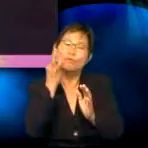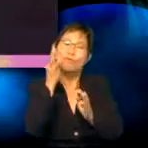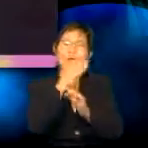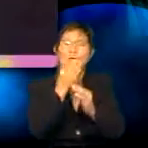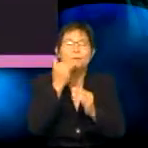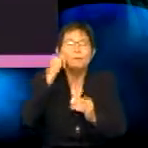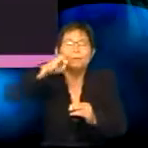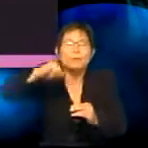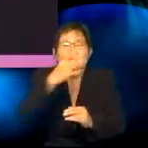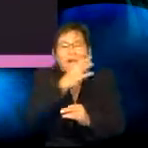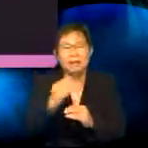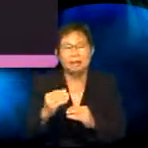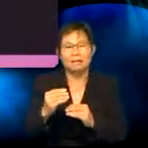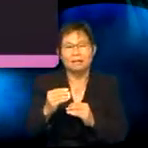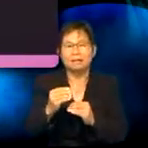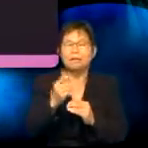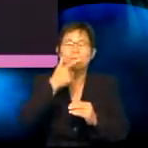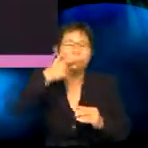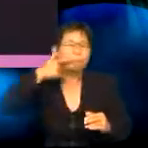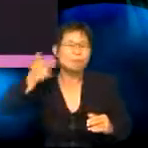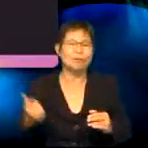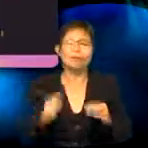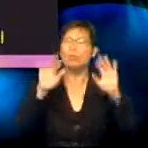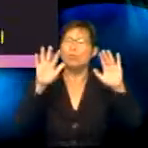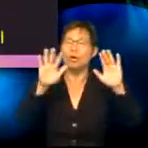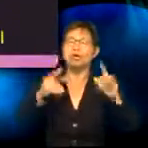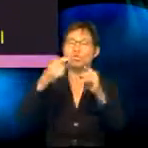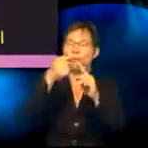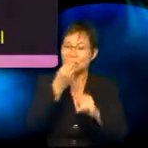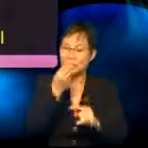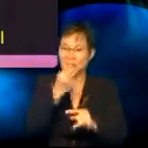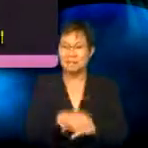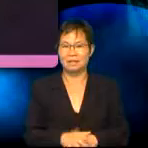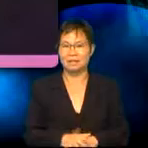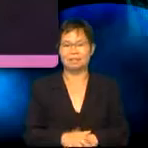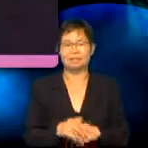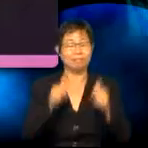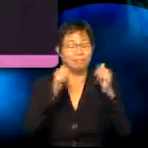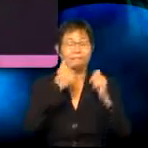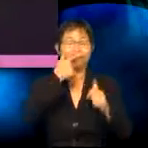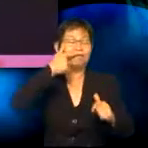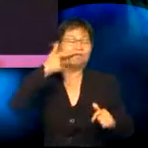juicy and good, delicious, wonderful to eat. Mmm.